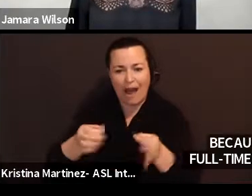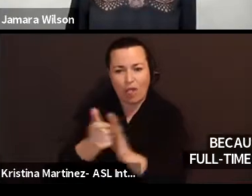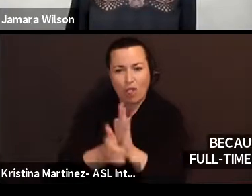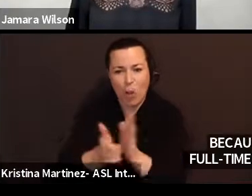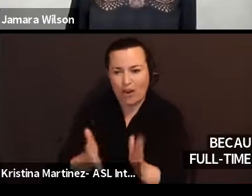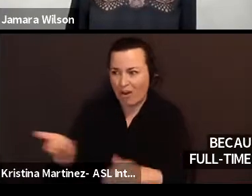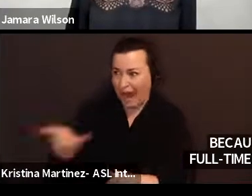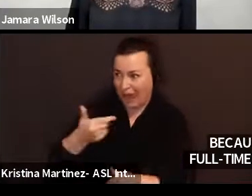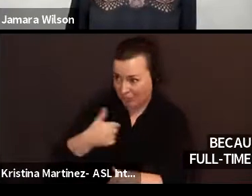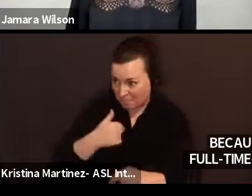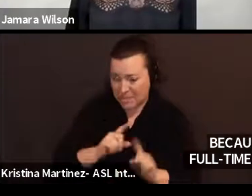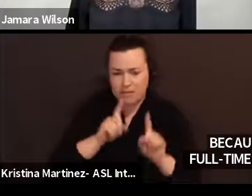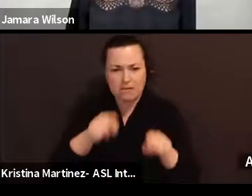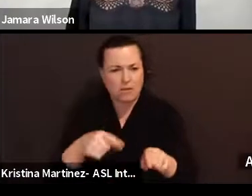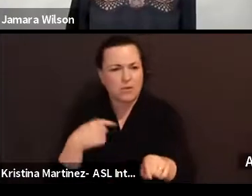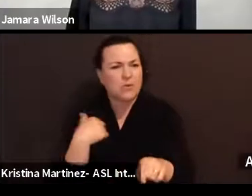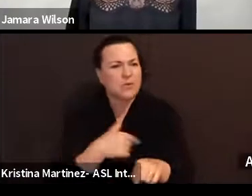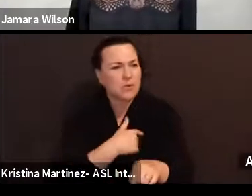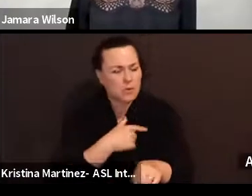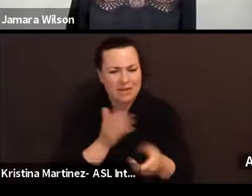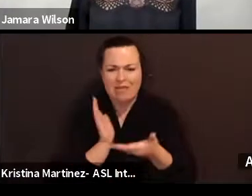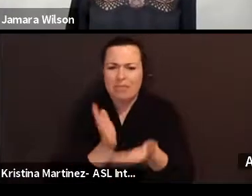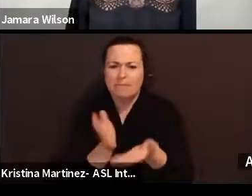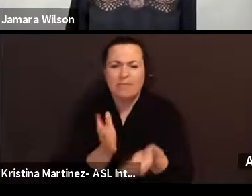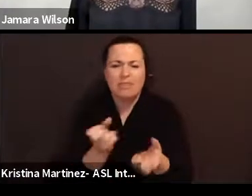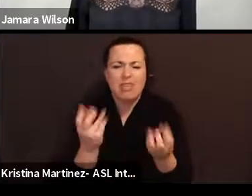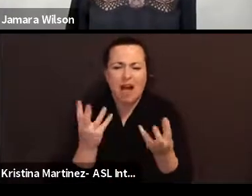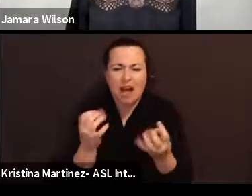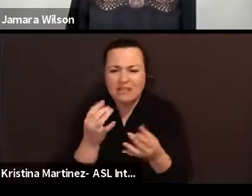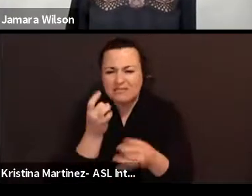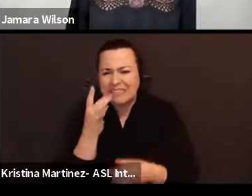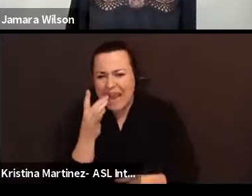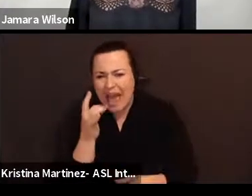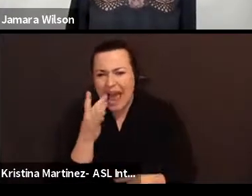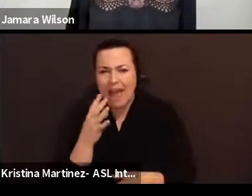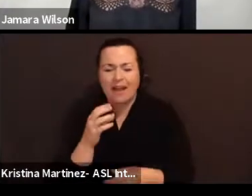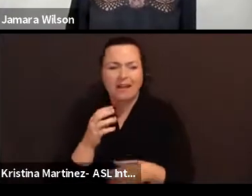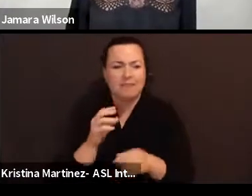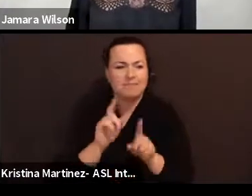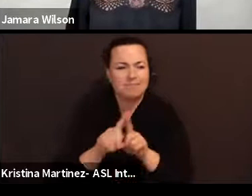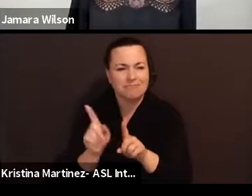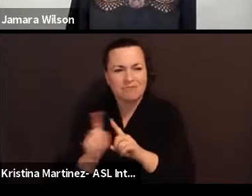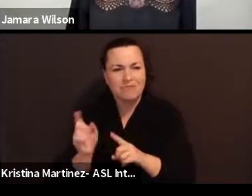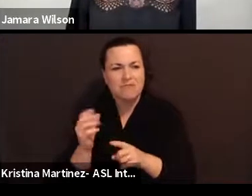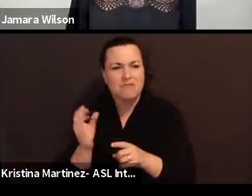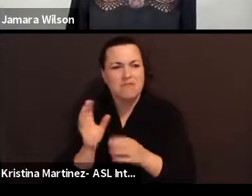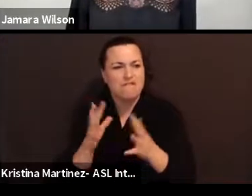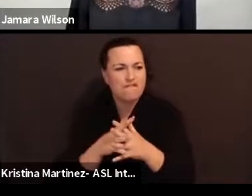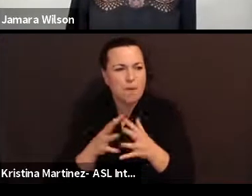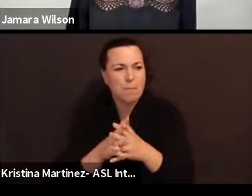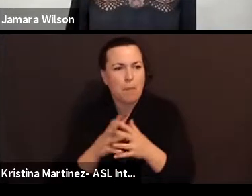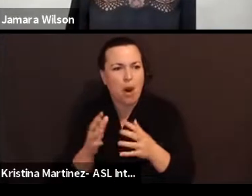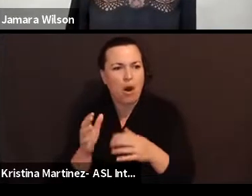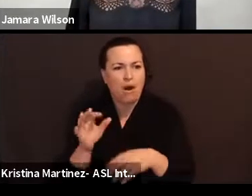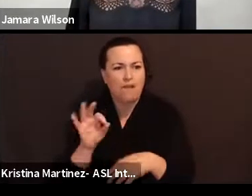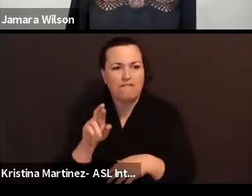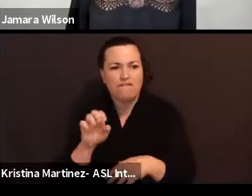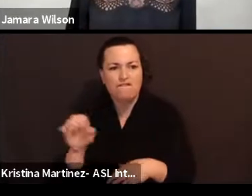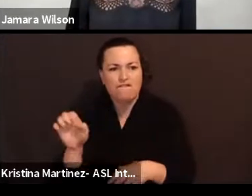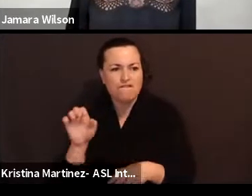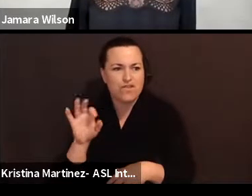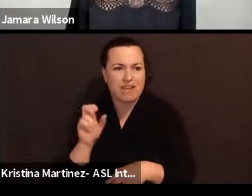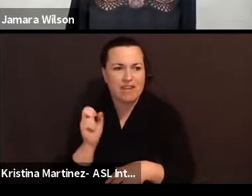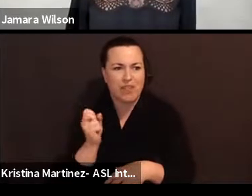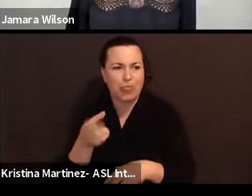took thousands of snaps in football parlance. We took thousands of free throws in basketball parlance. We